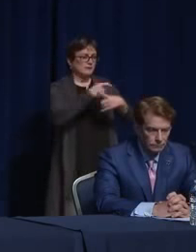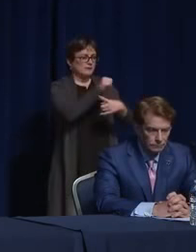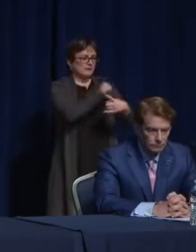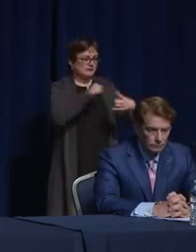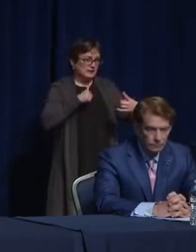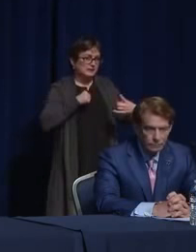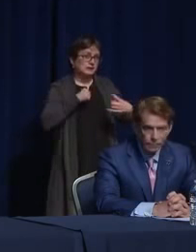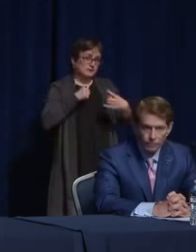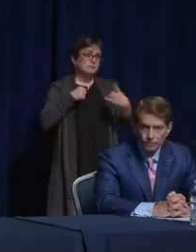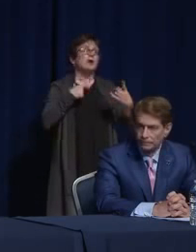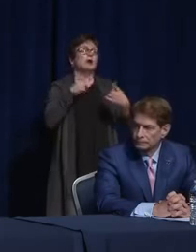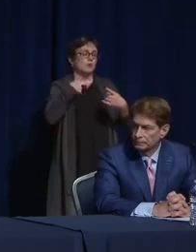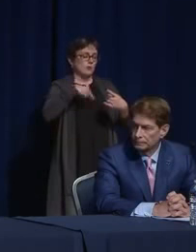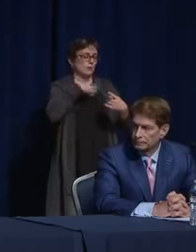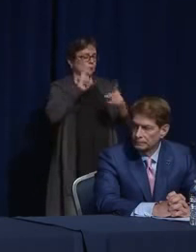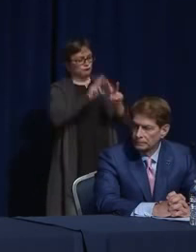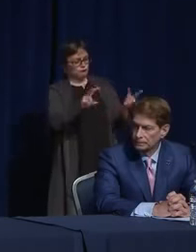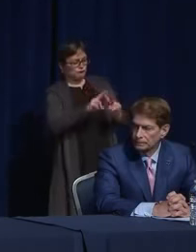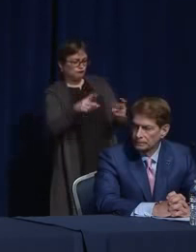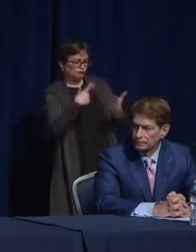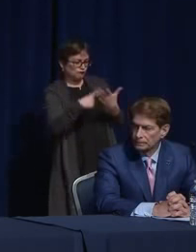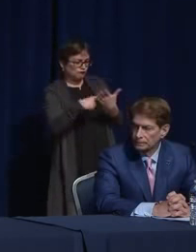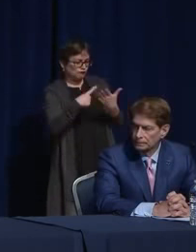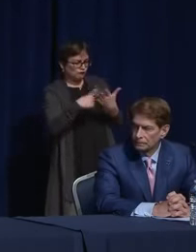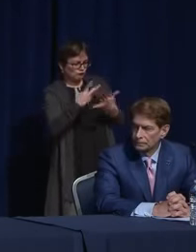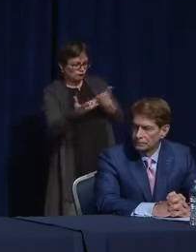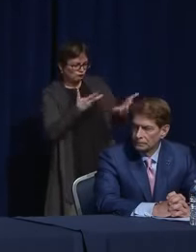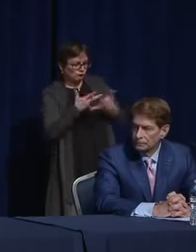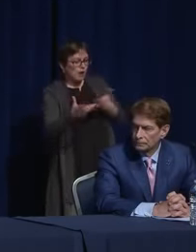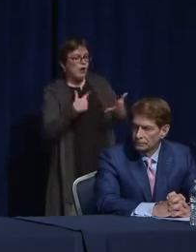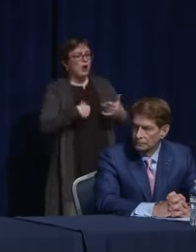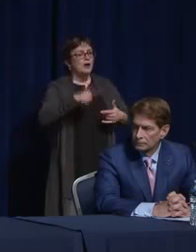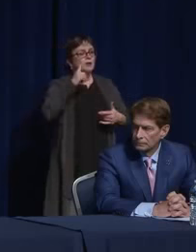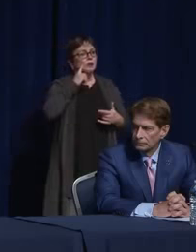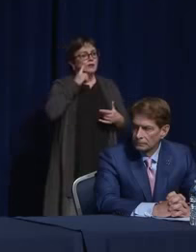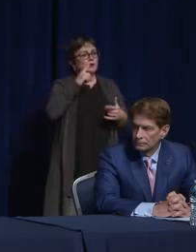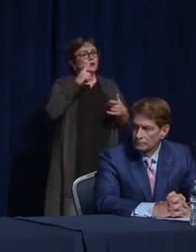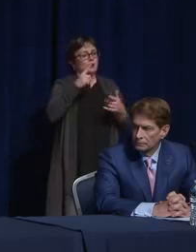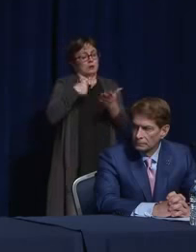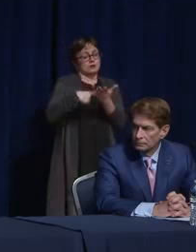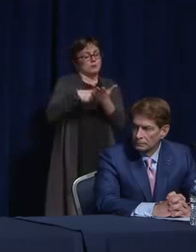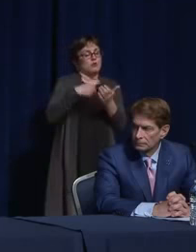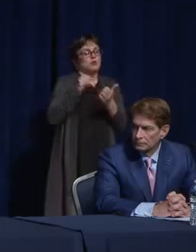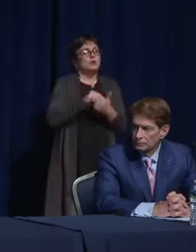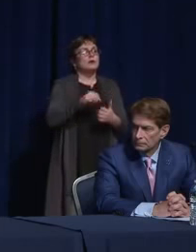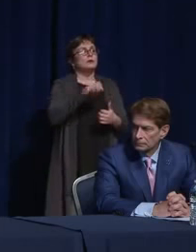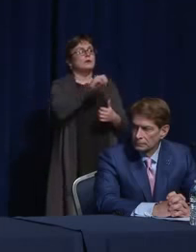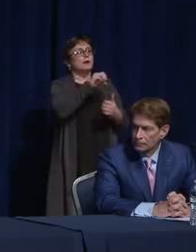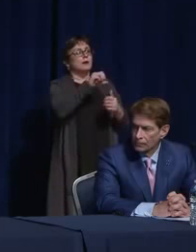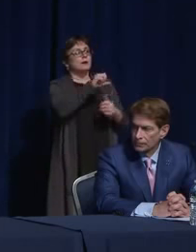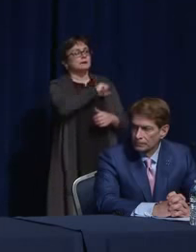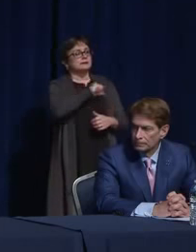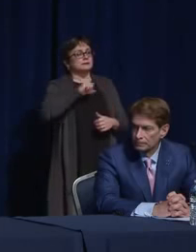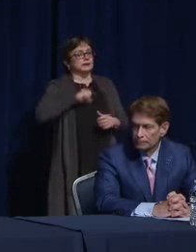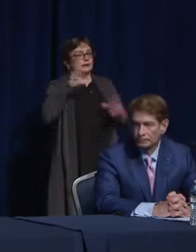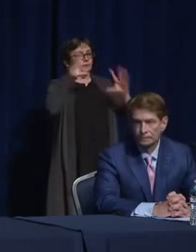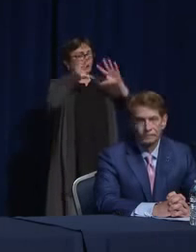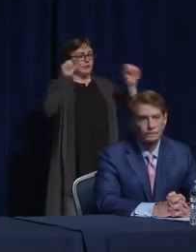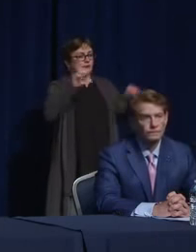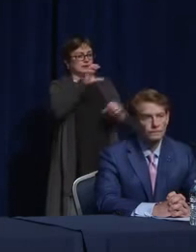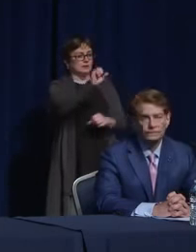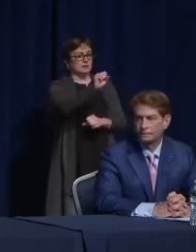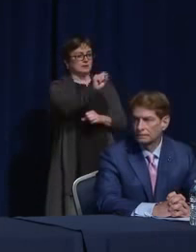to us. I thank explicitly Senate President Steve Sweeney and Speaker Craig Coughlin and their members for